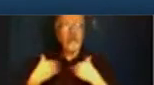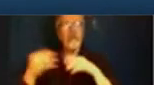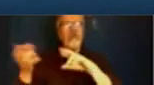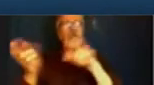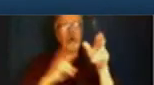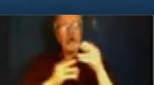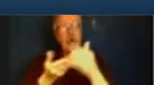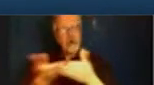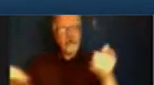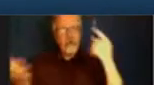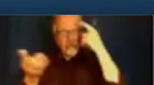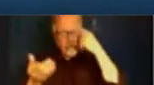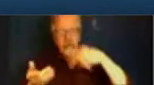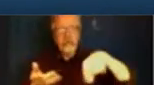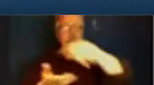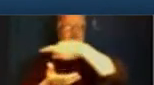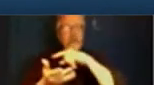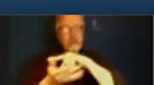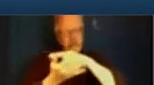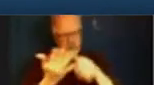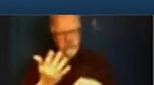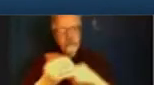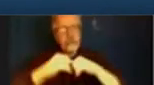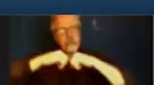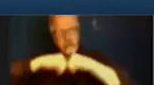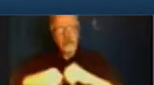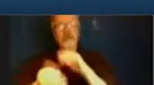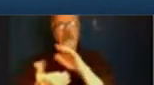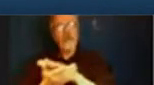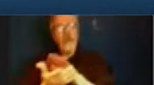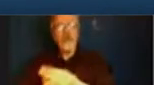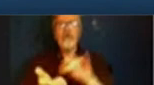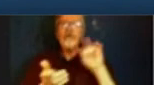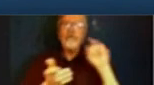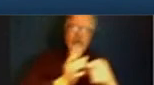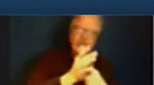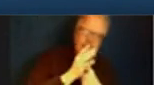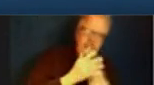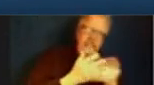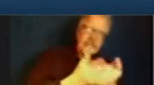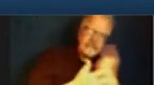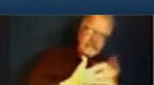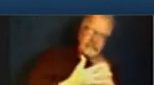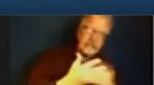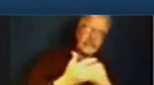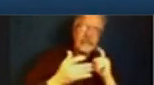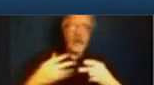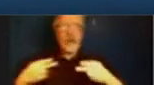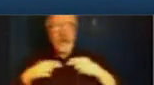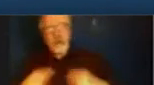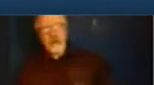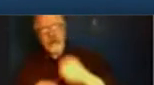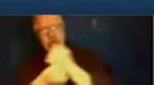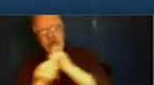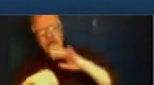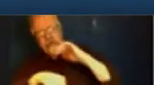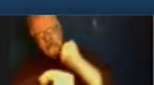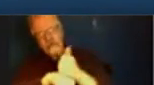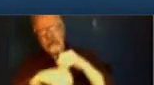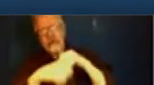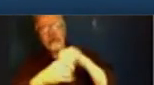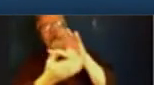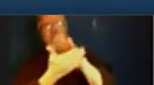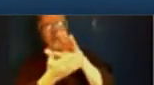we have required layered health and safety measures. The schools work so hard on implementing these and